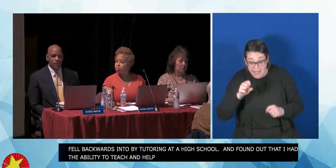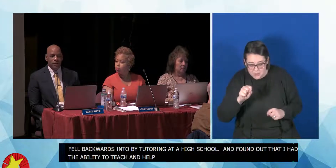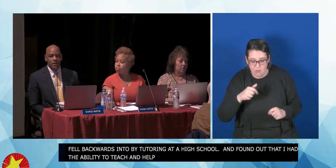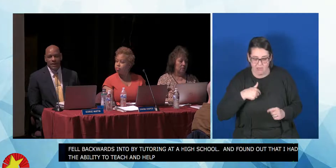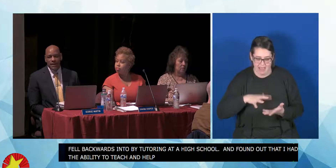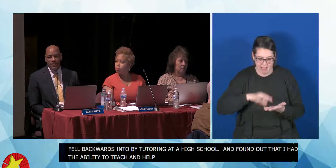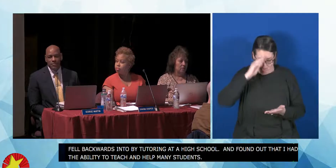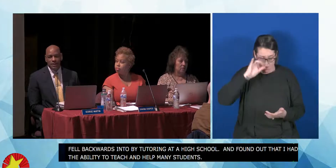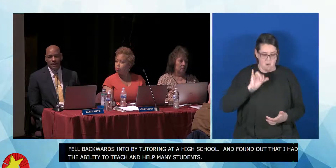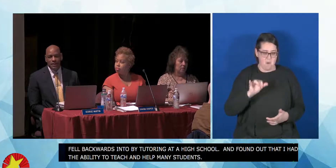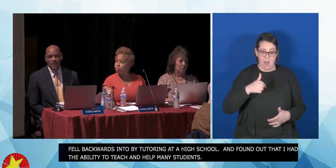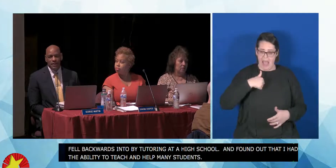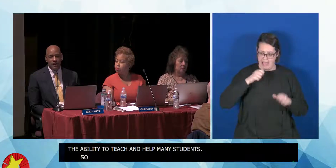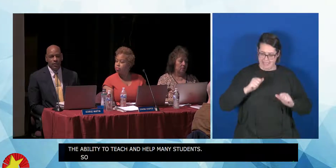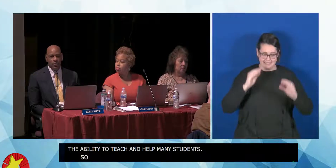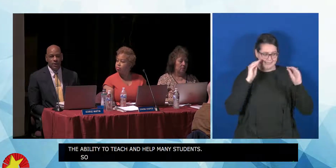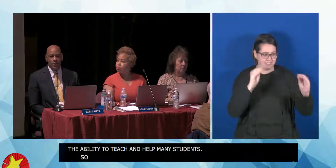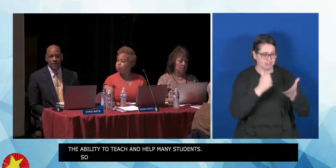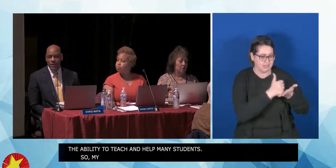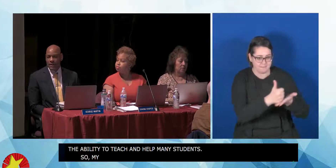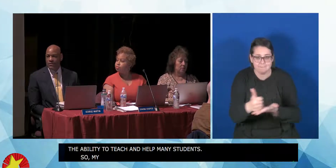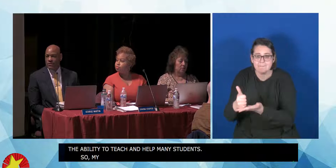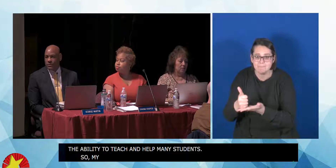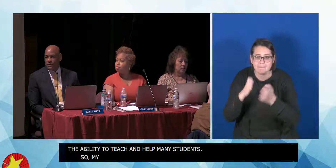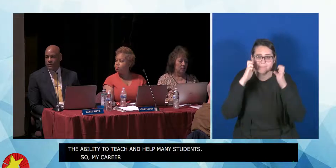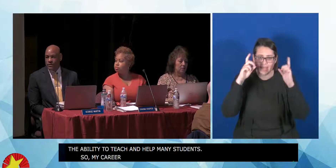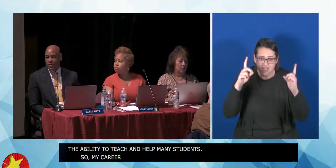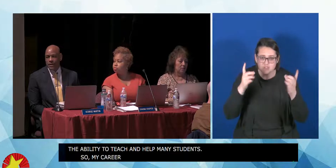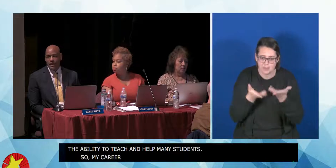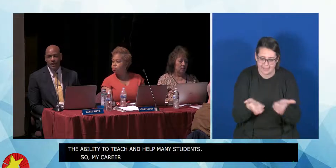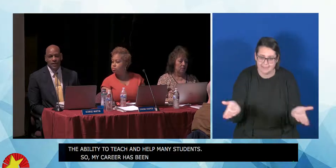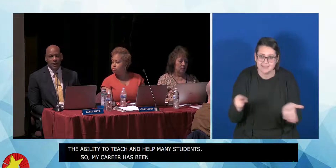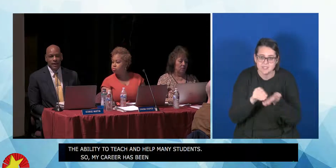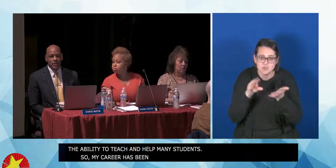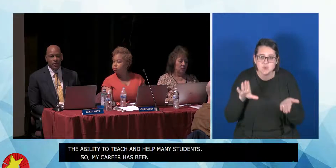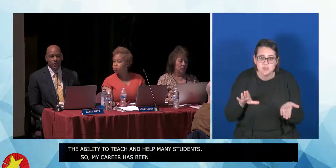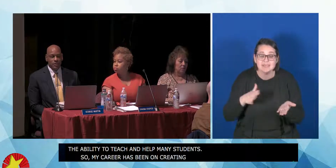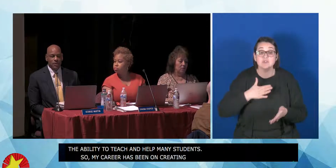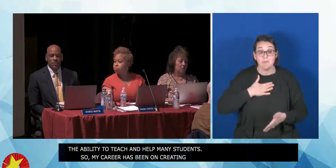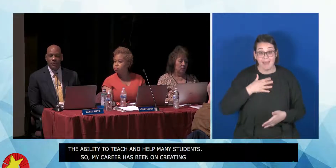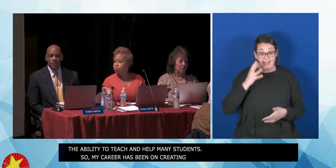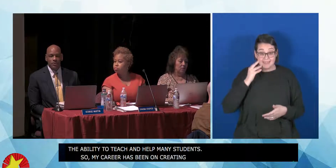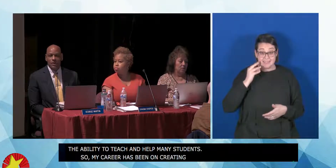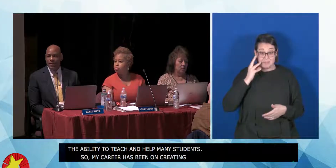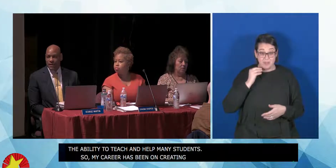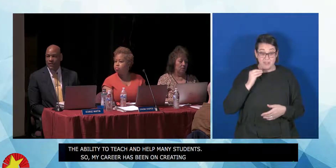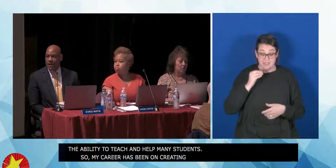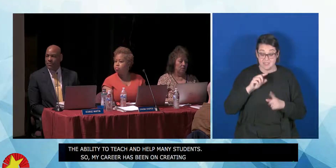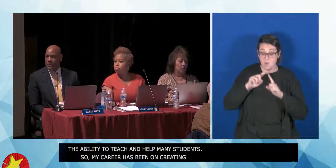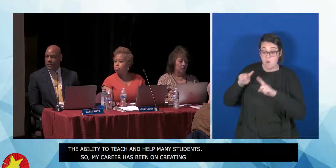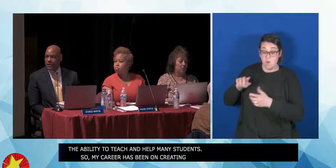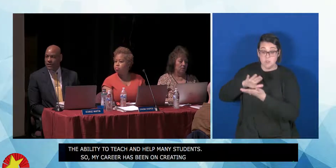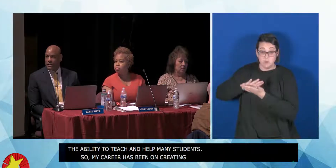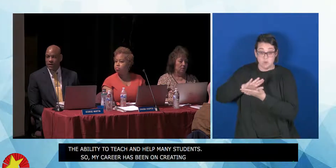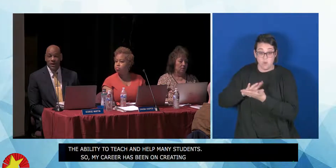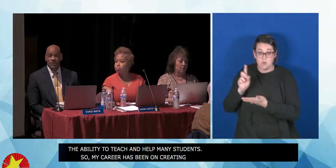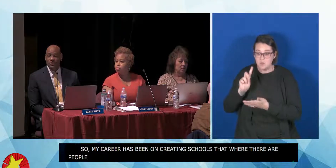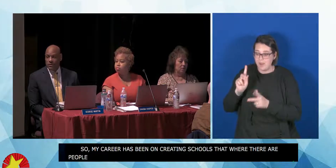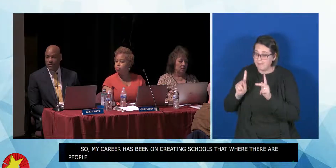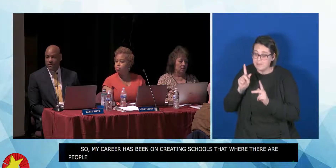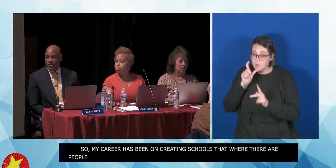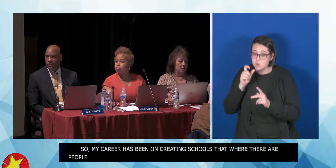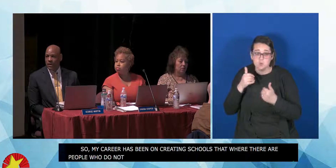my career has been on creating schools where there are people who do not have the opportunity, they